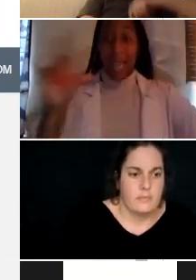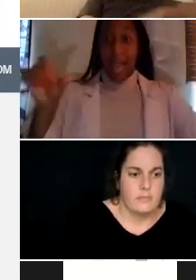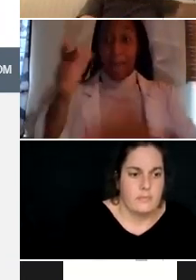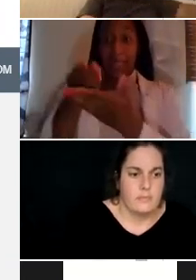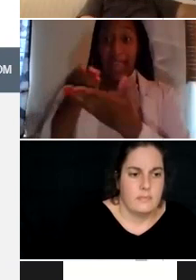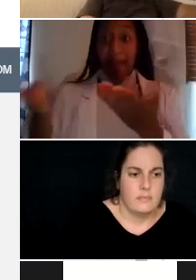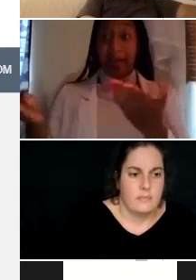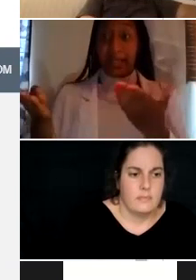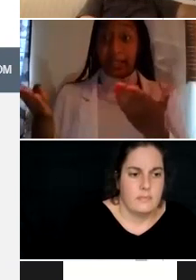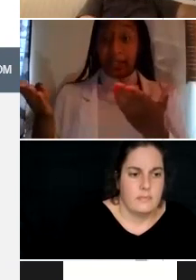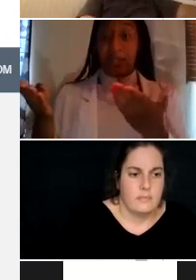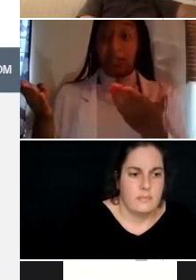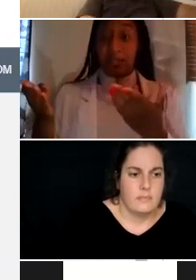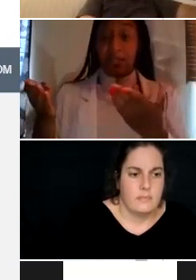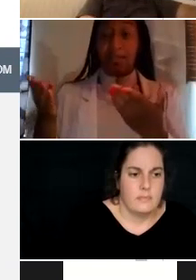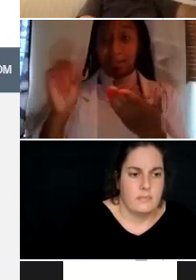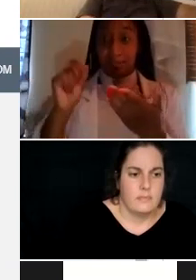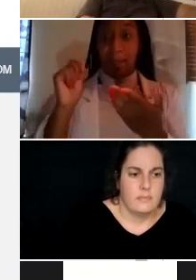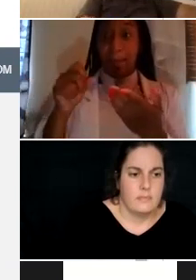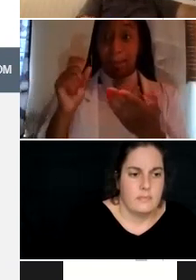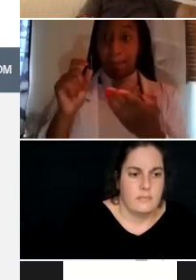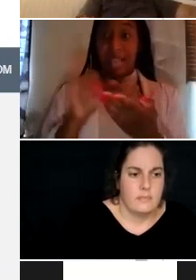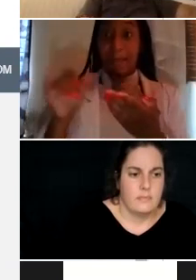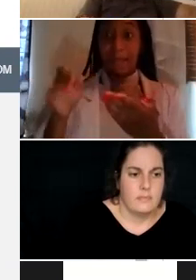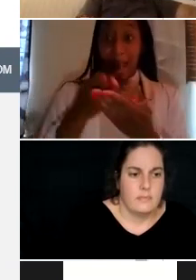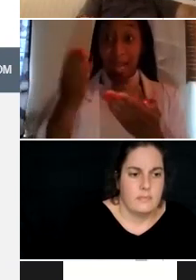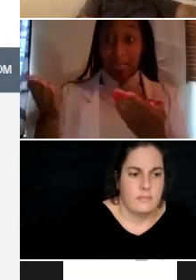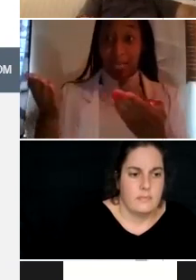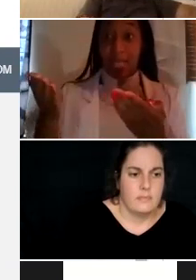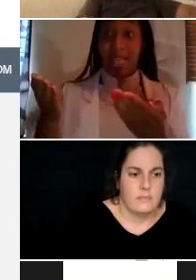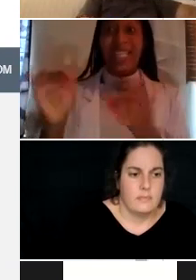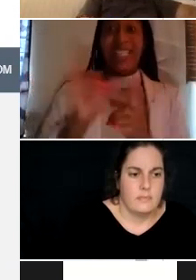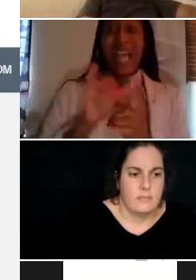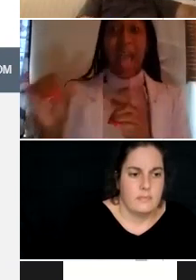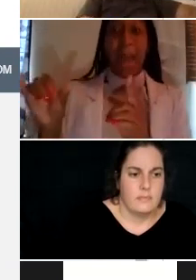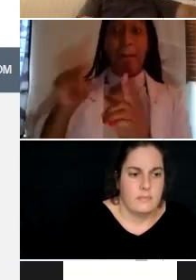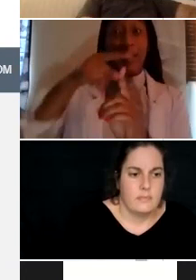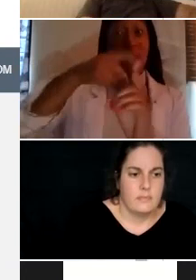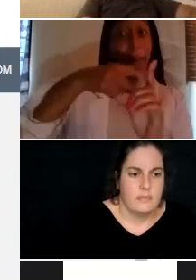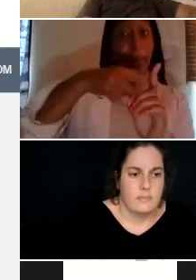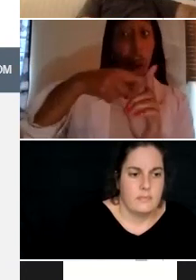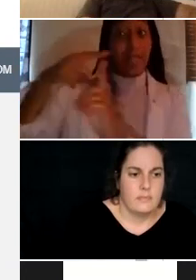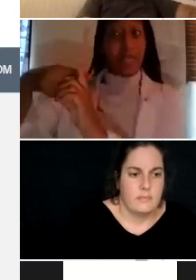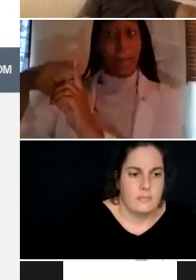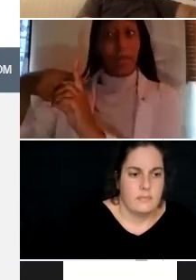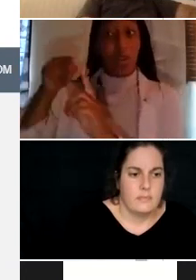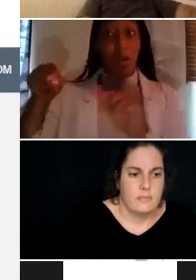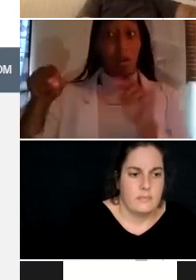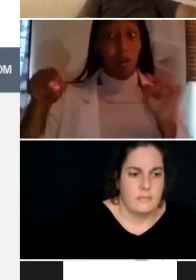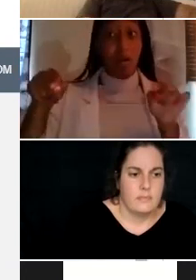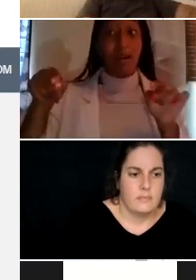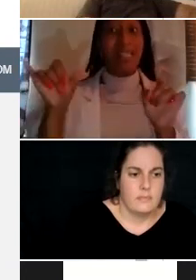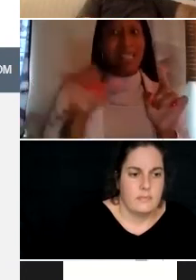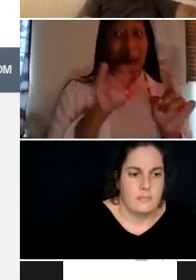substance, okay, same temperature, but in one situation you